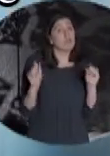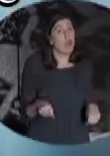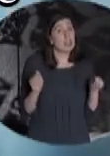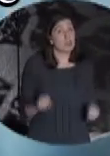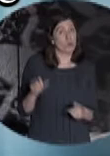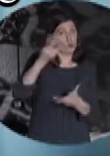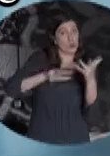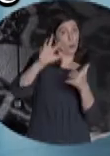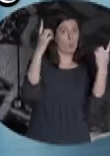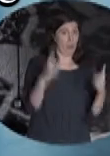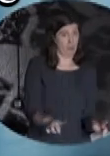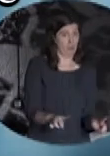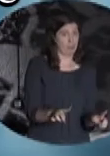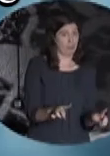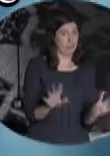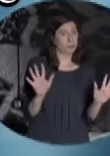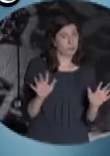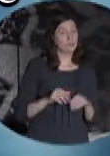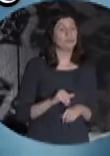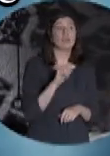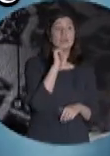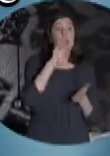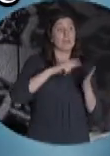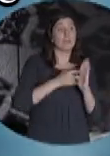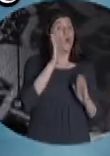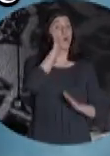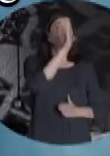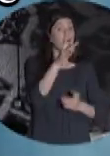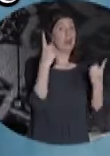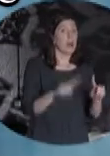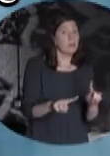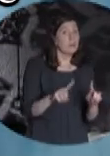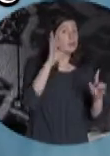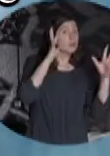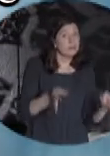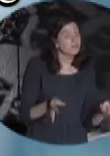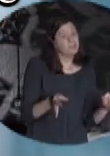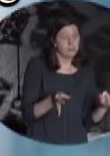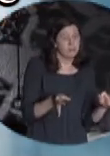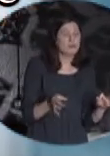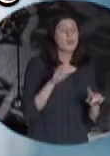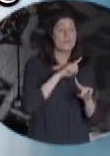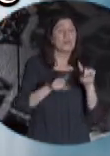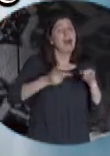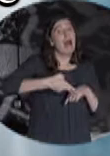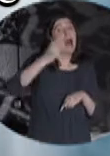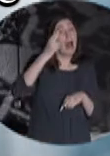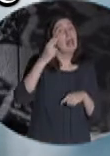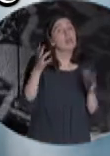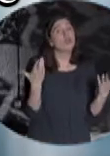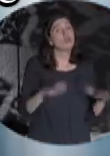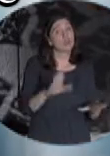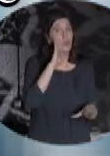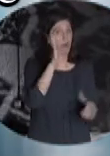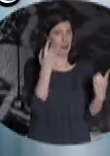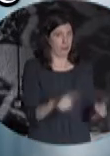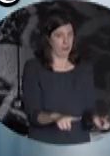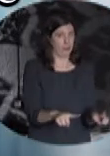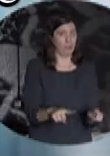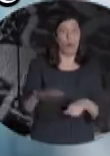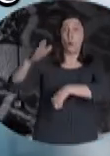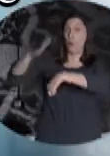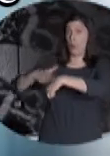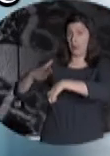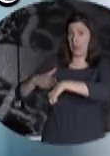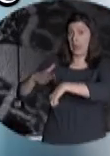for the storm to occur. It doesn't necessarily mean that a storm is going to happen, but the likelihood is high that it may happen. A warning,